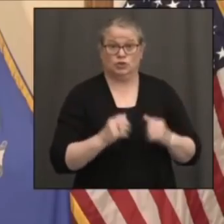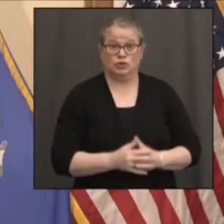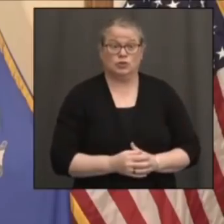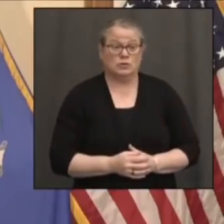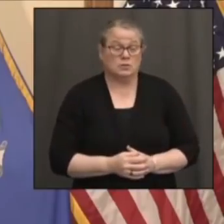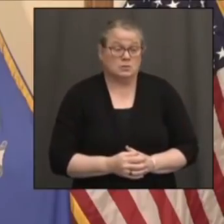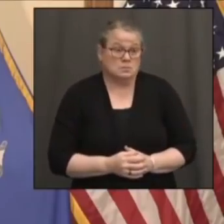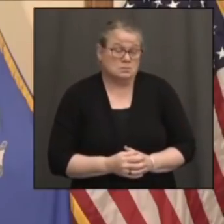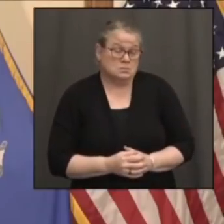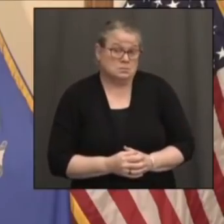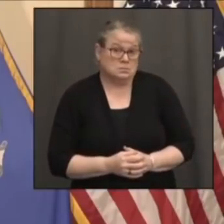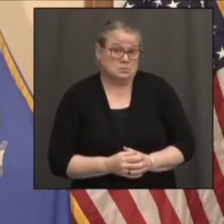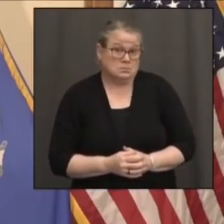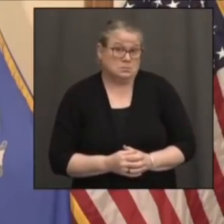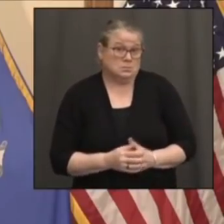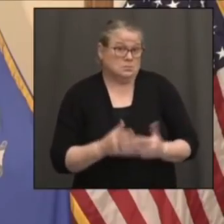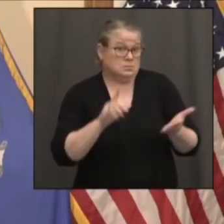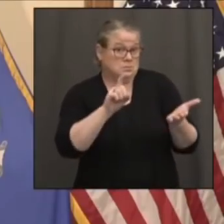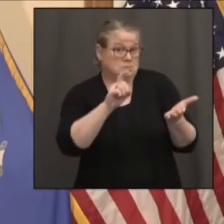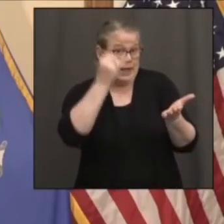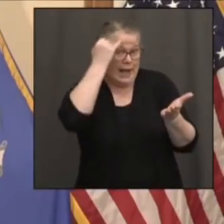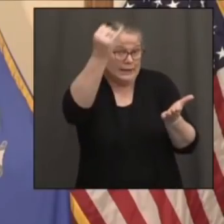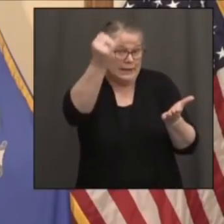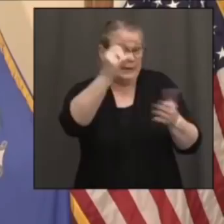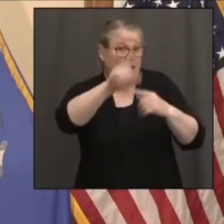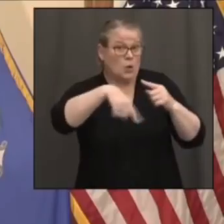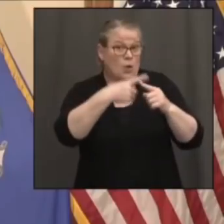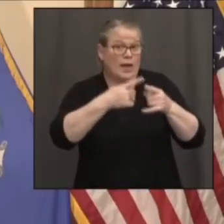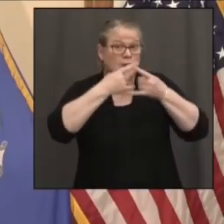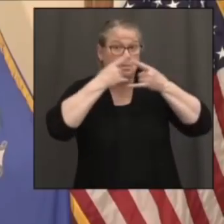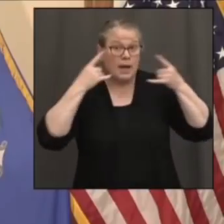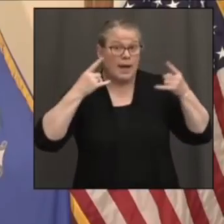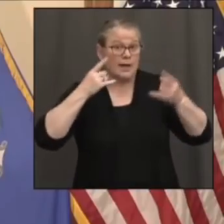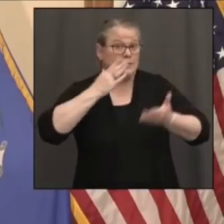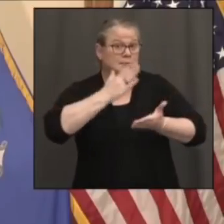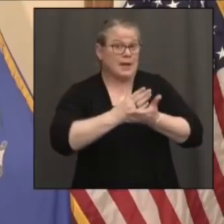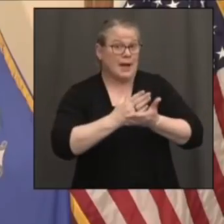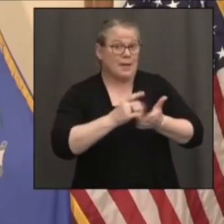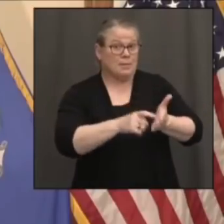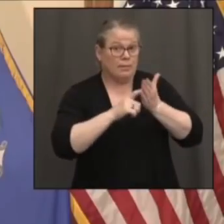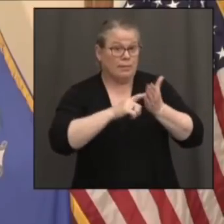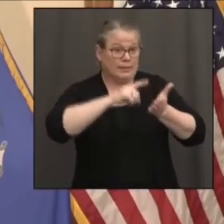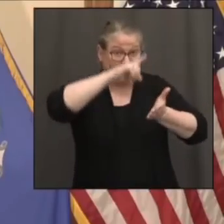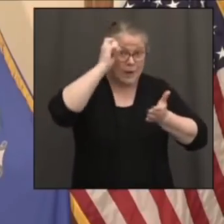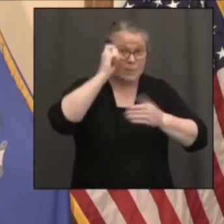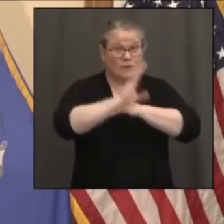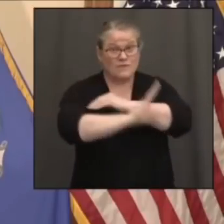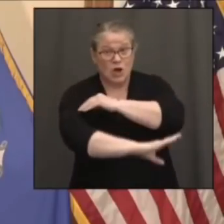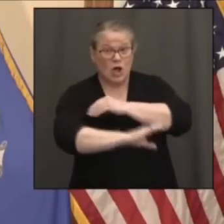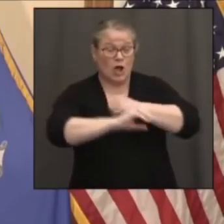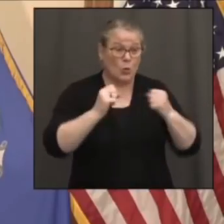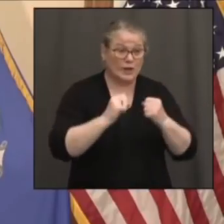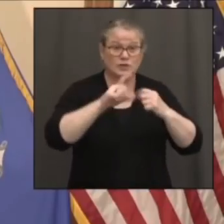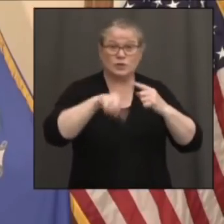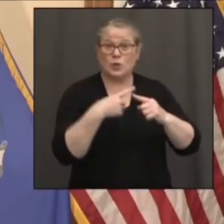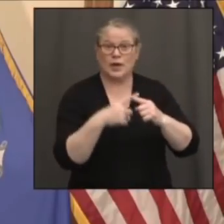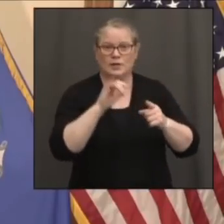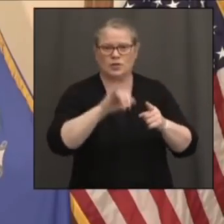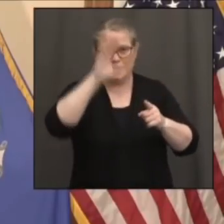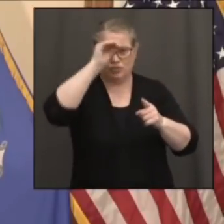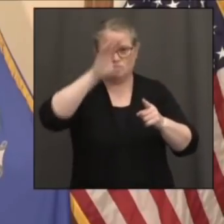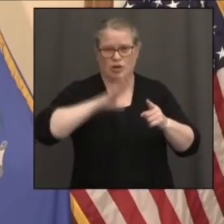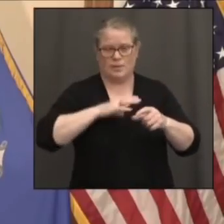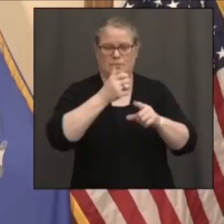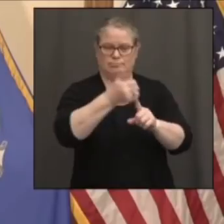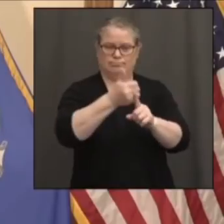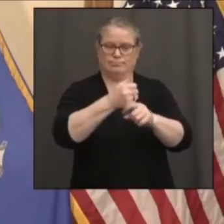be maybe even general, summer, fall, winter, when might this mandate disappear so this gentleman can make a